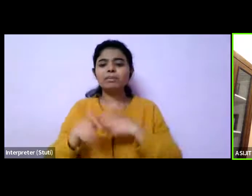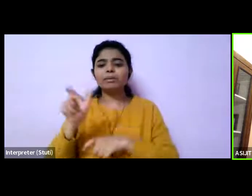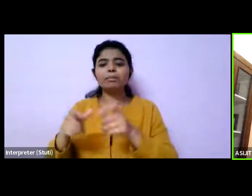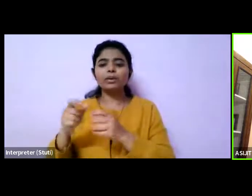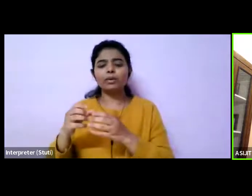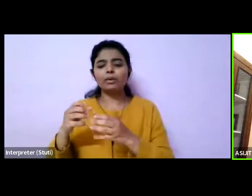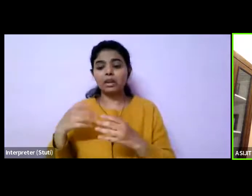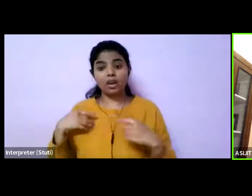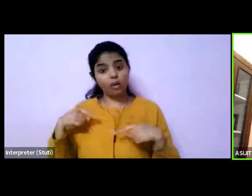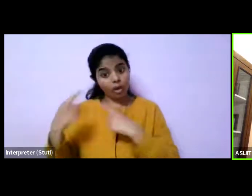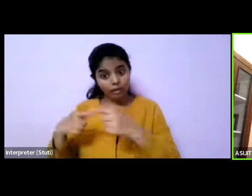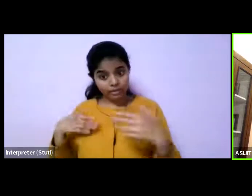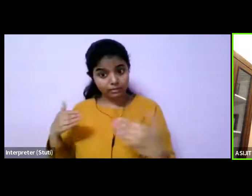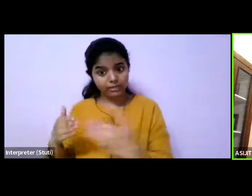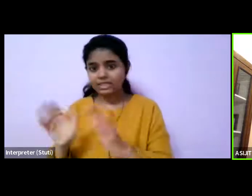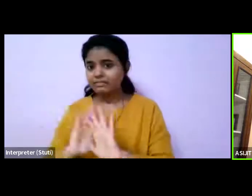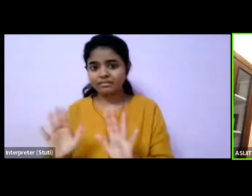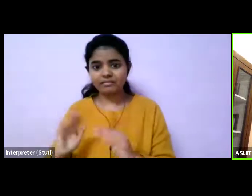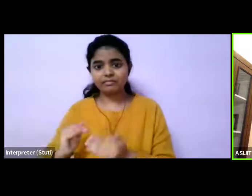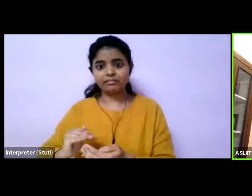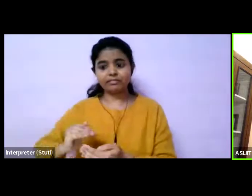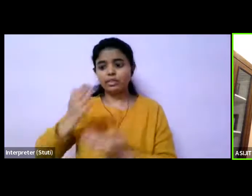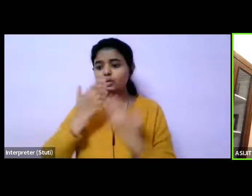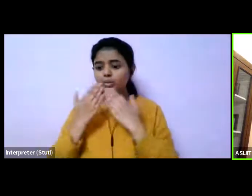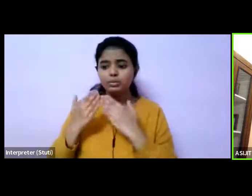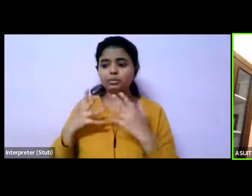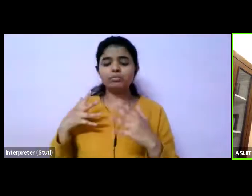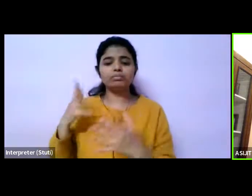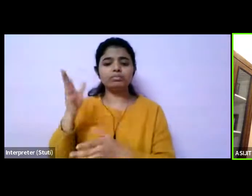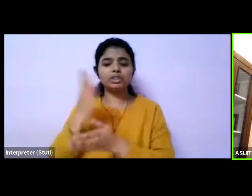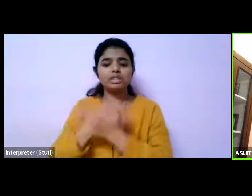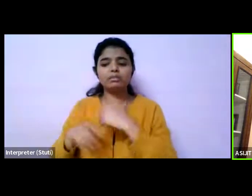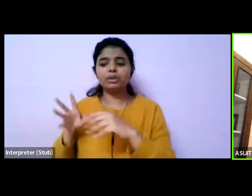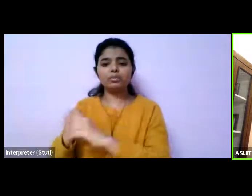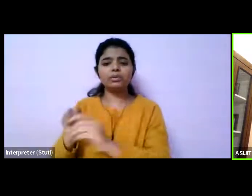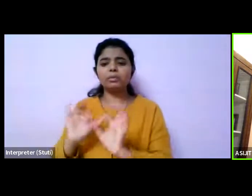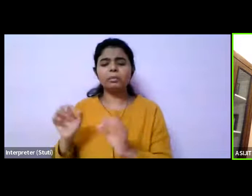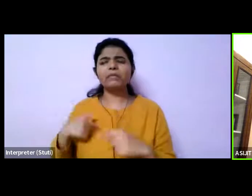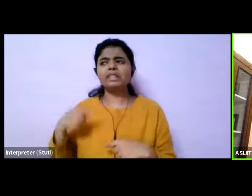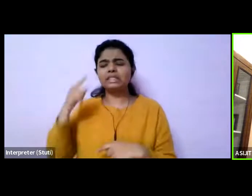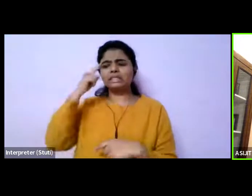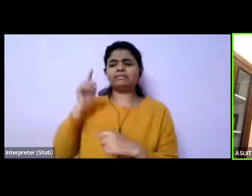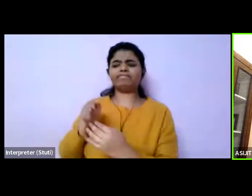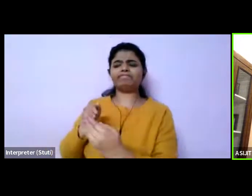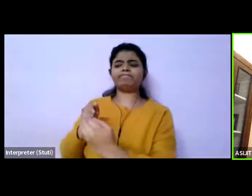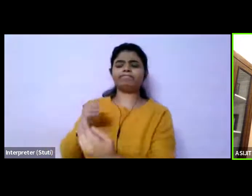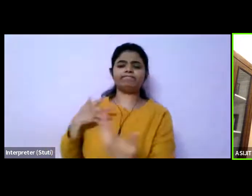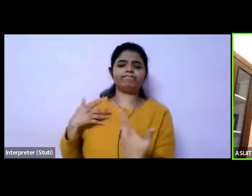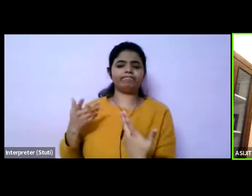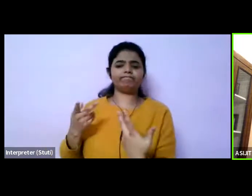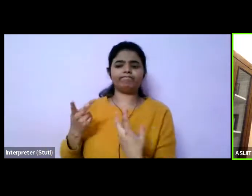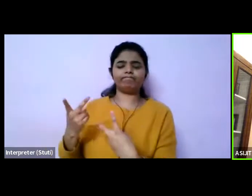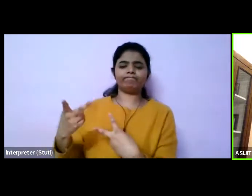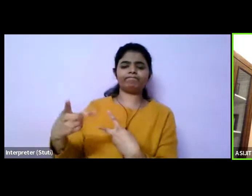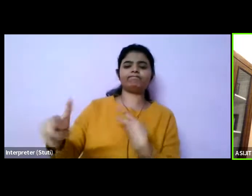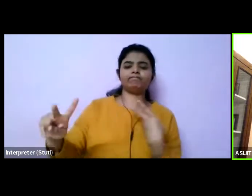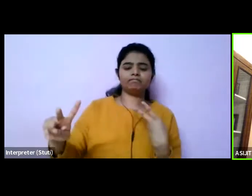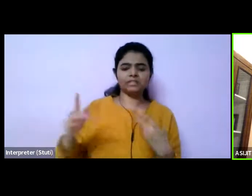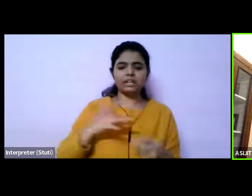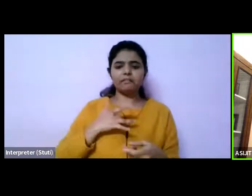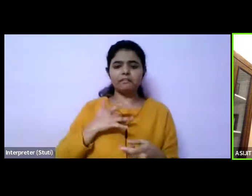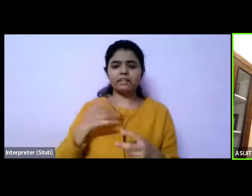speak. And this play, I think, is far more complicated. Very strangely, a disabled,